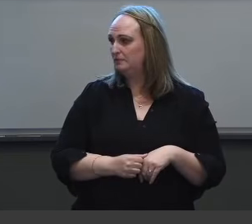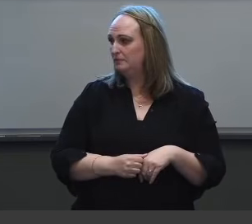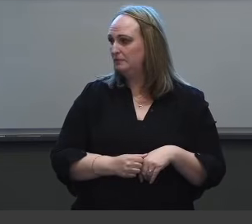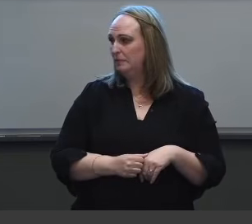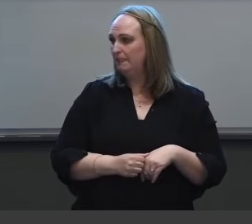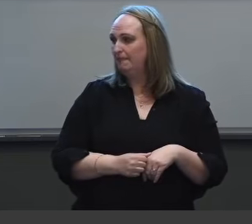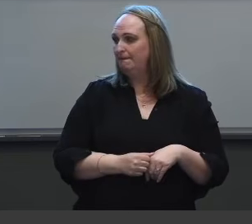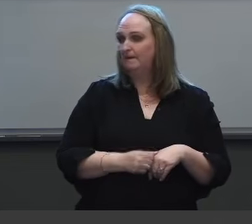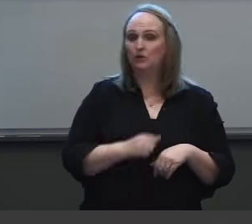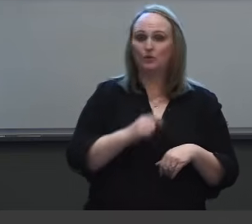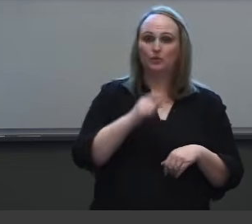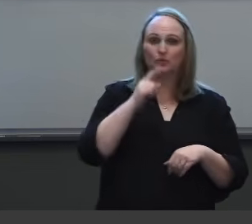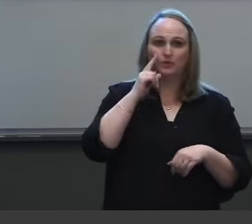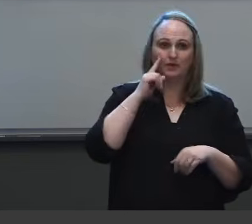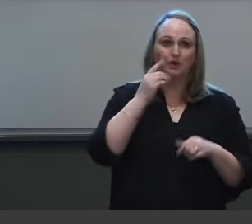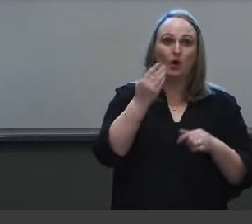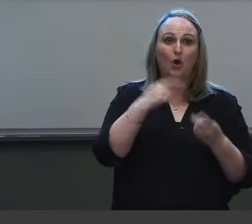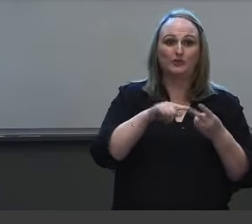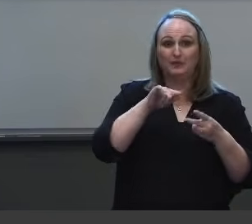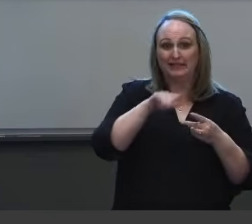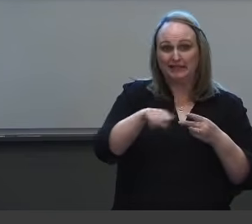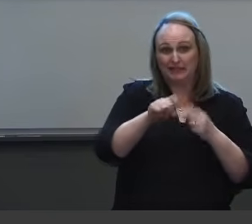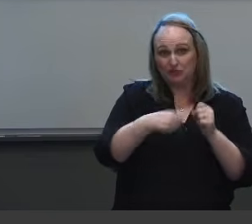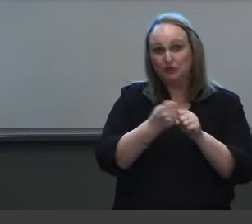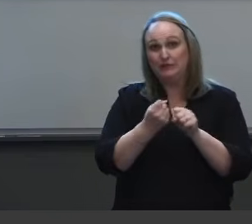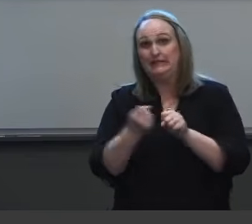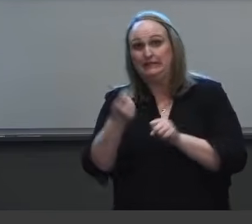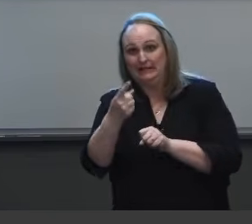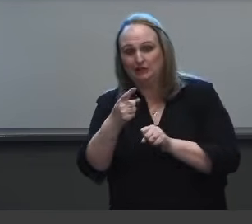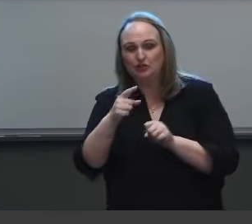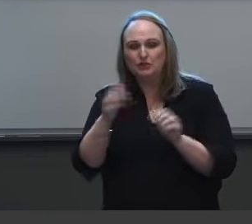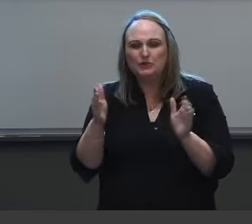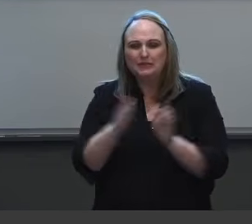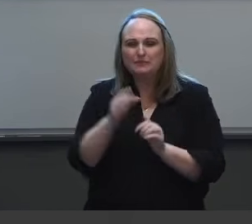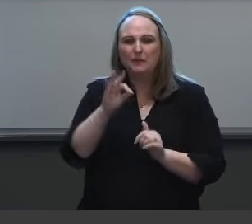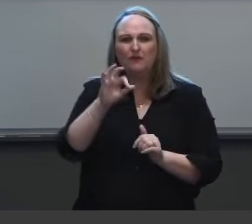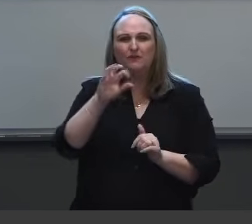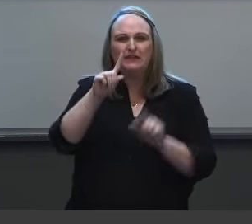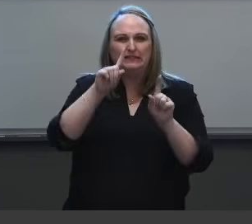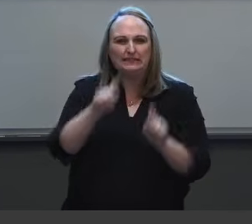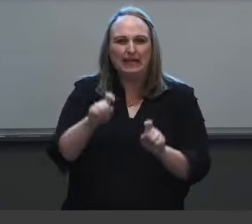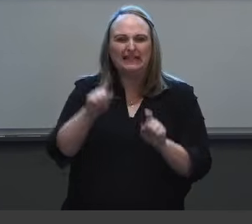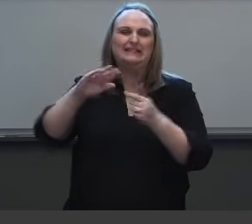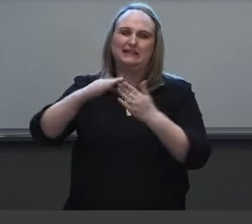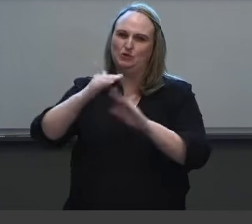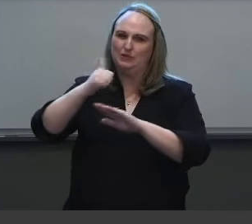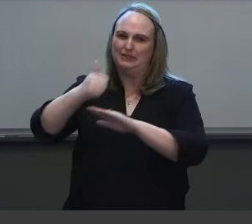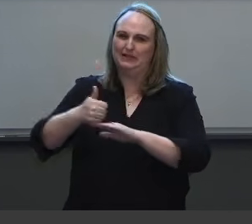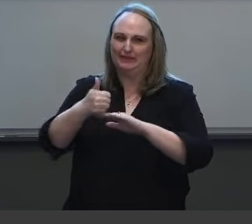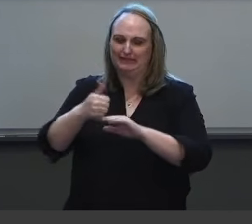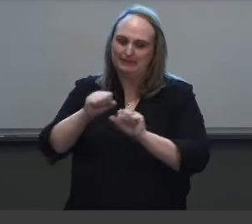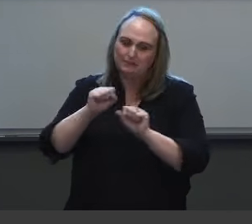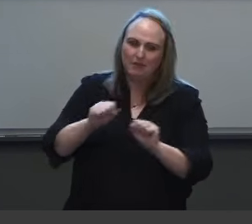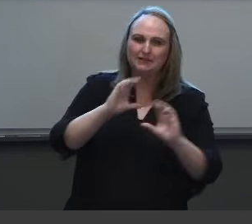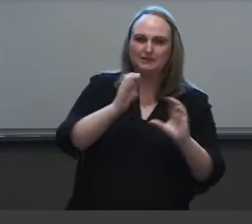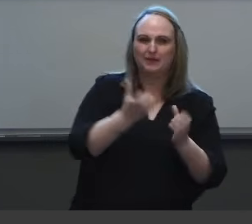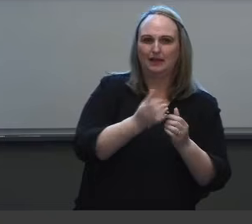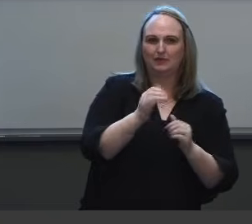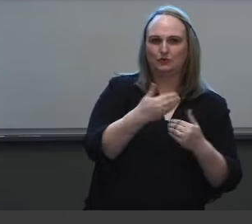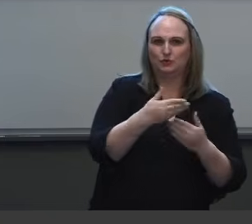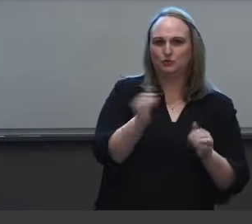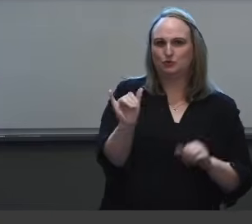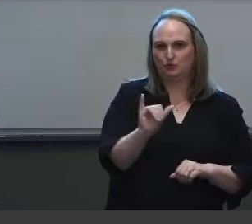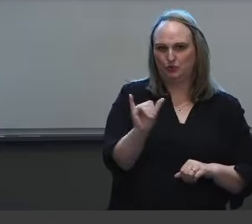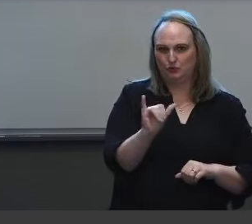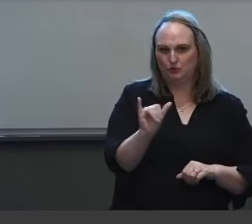also into next year doing a small field test in community settings, possibly classroom as well. Again,